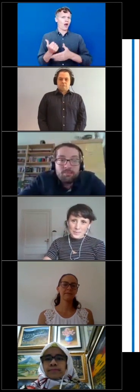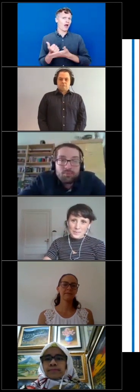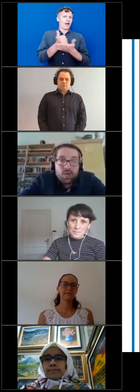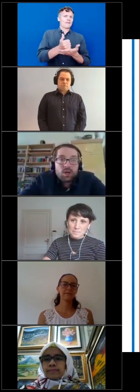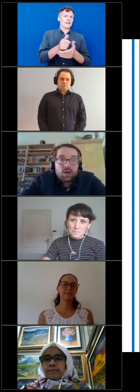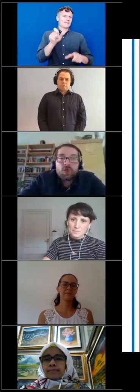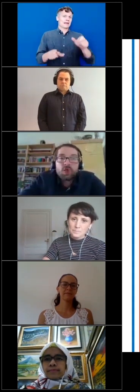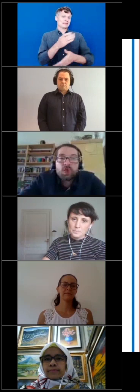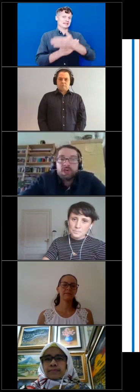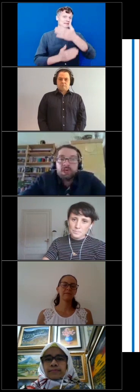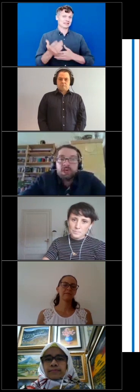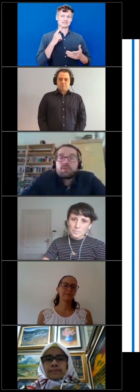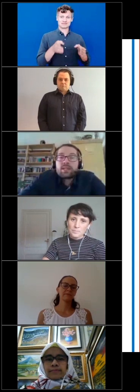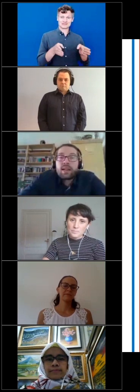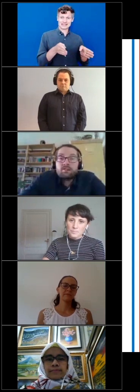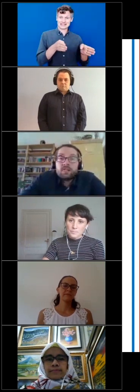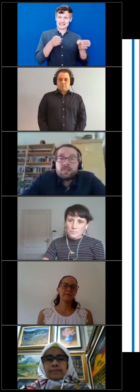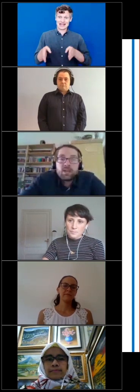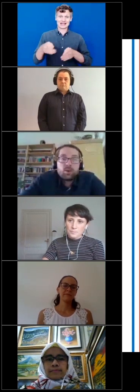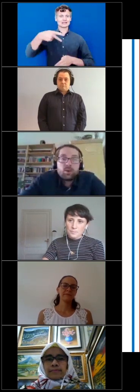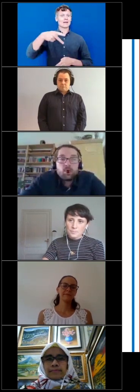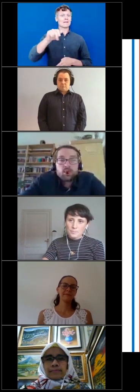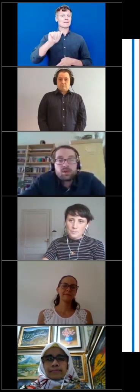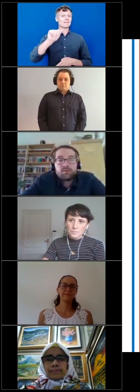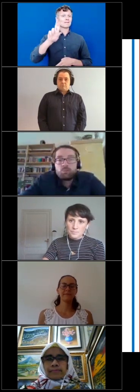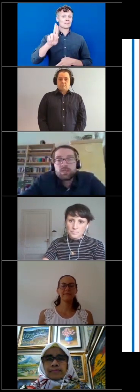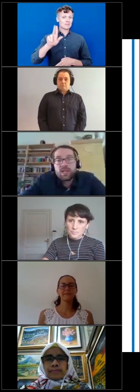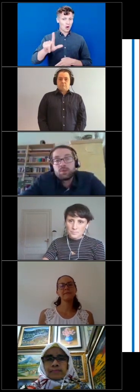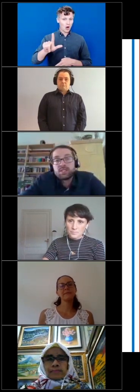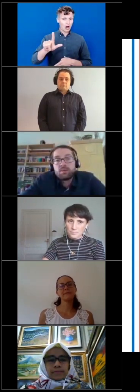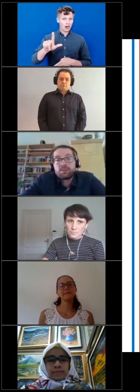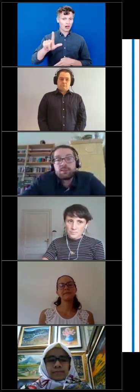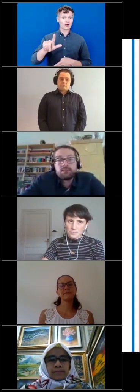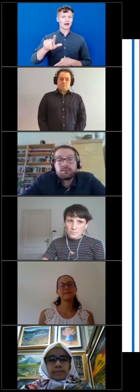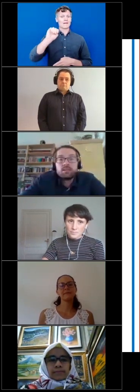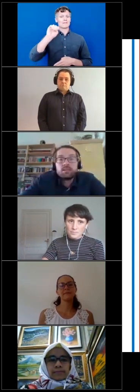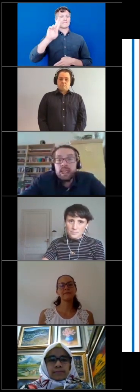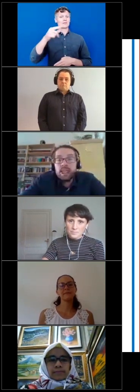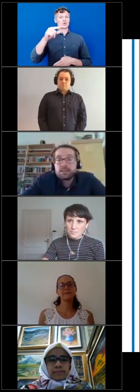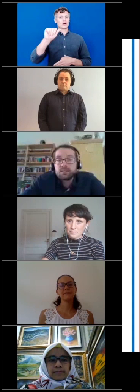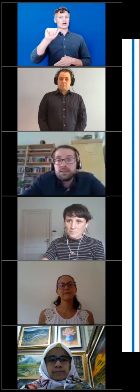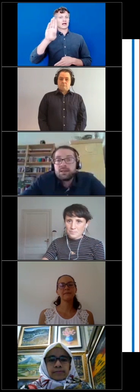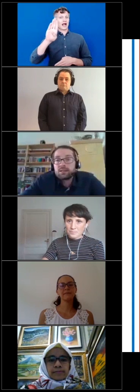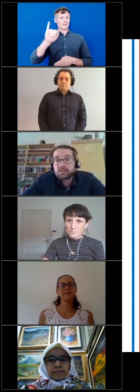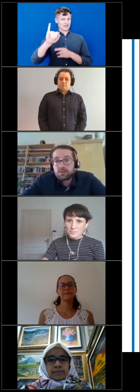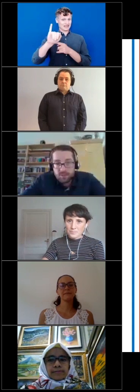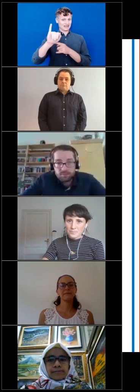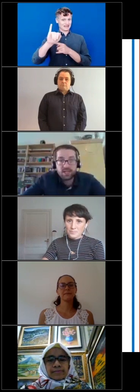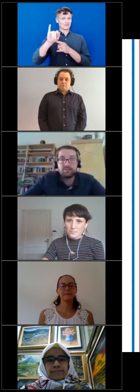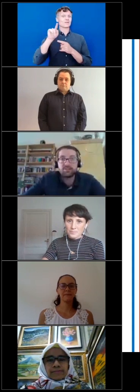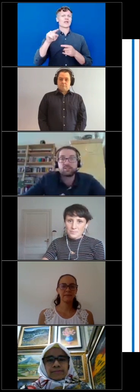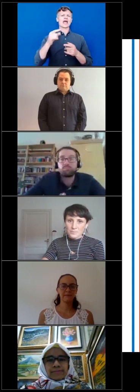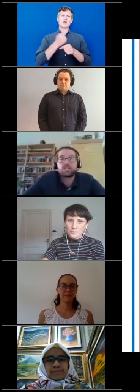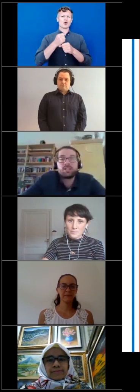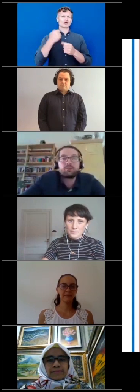today. Paul is a disability rights activist and worked in both development and humanitarian assistance for many years. He describes